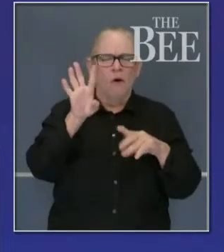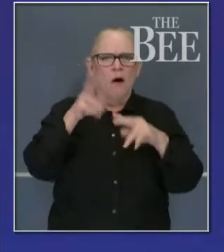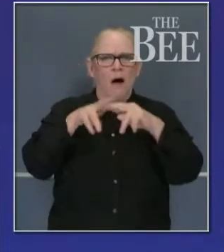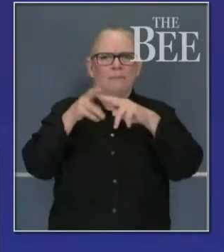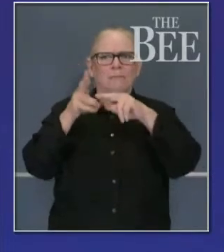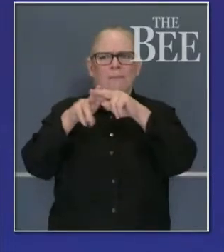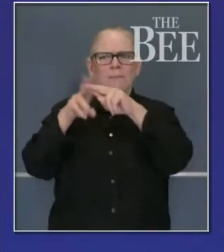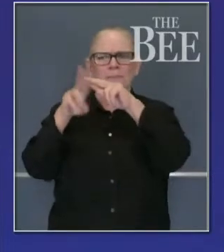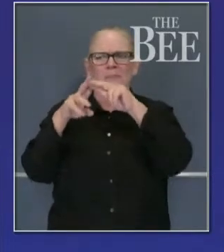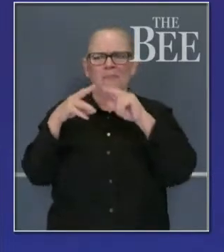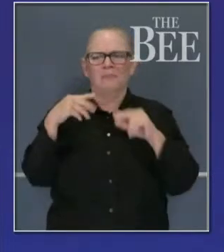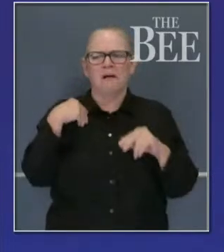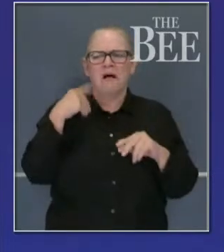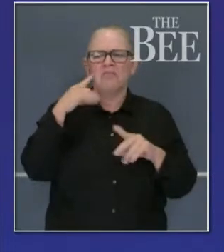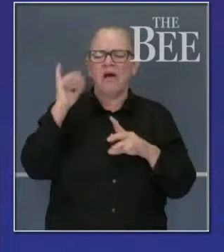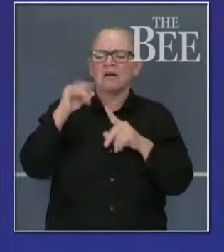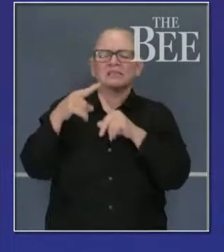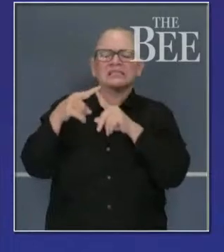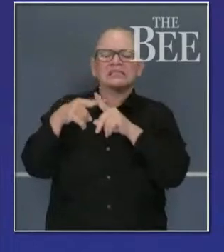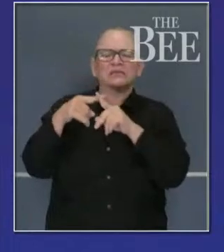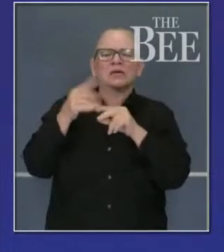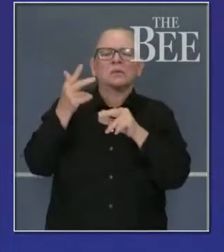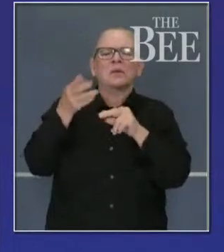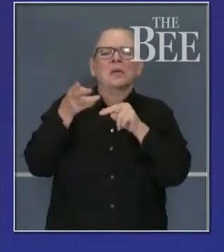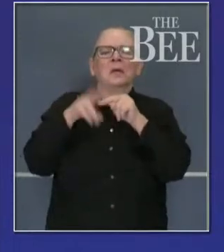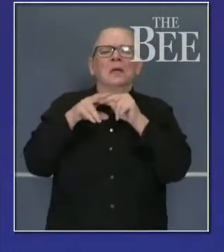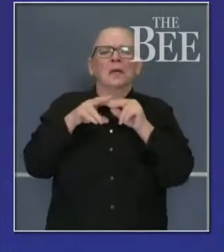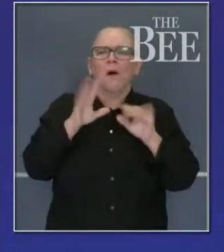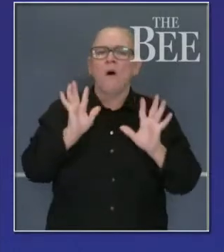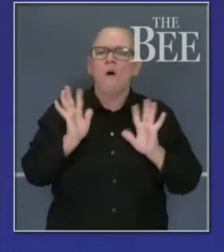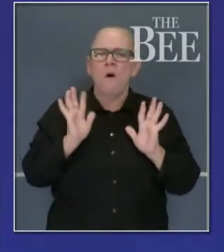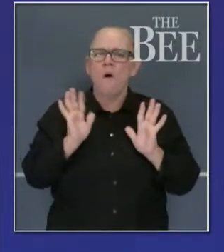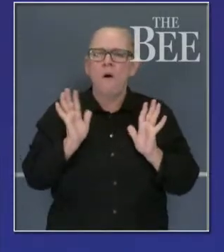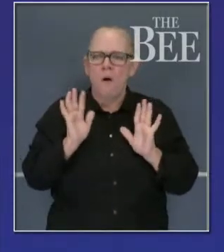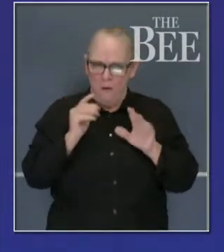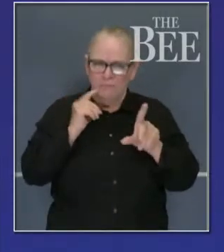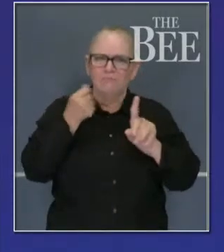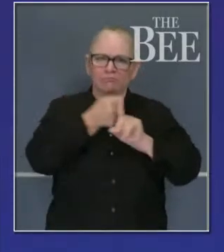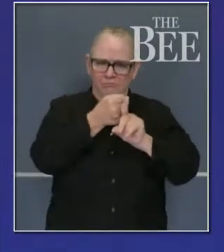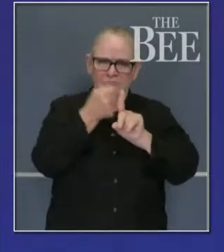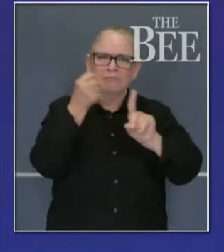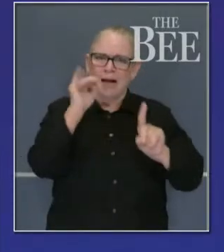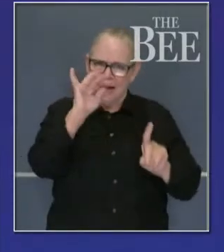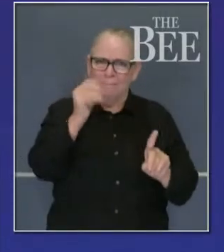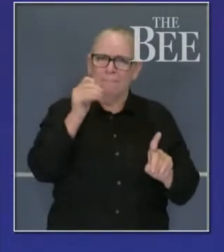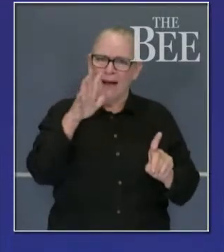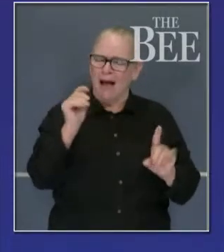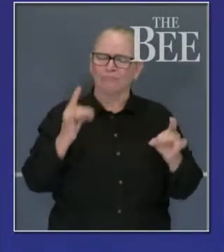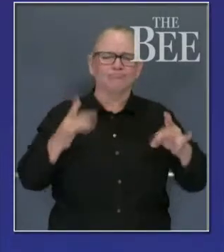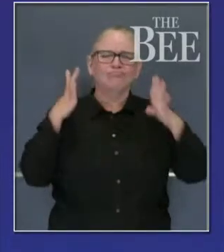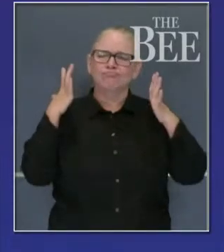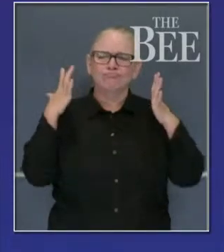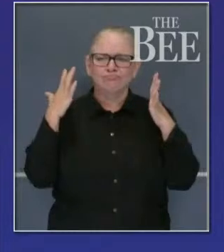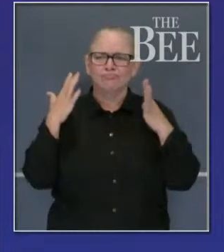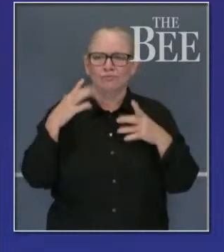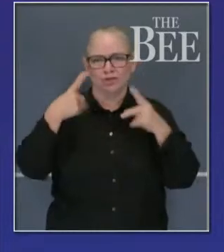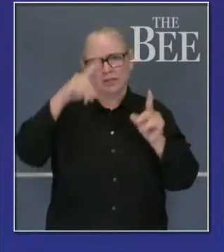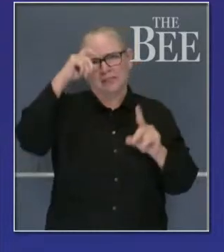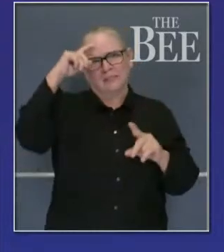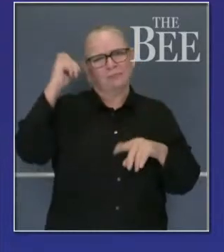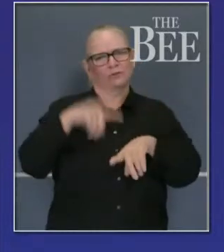3 degrees, it is profoundly impactful. Average temperatures in the state of California during these summer